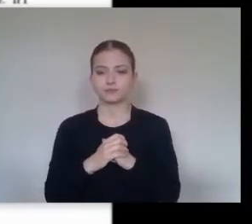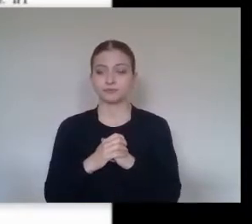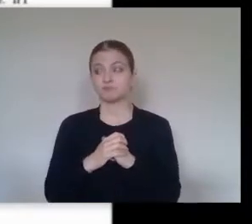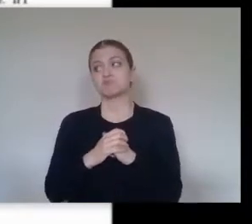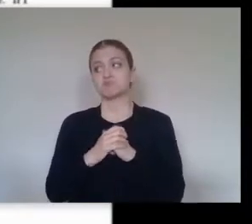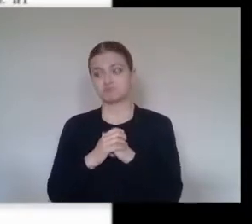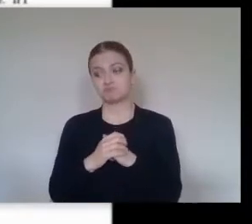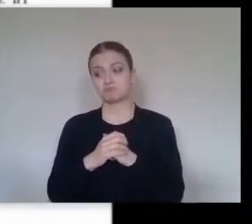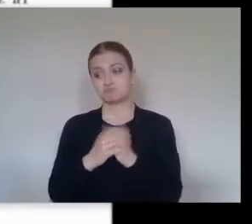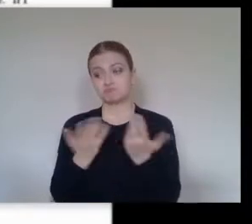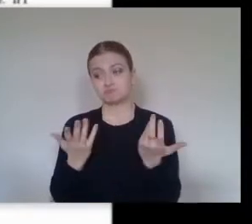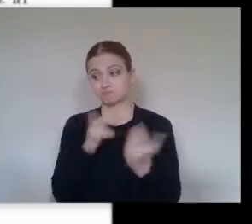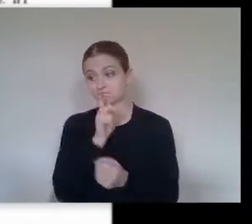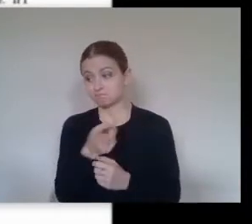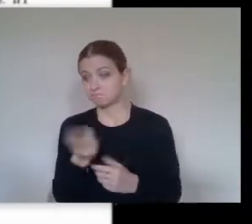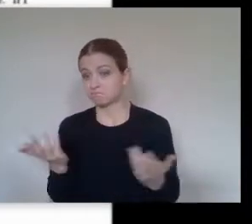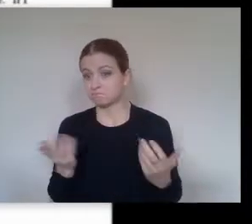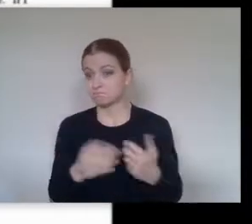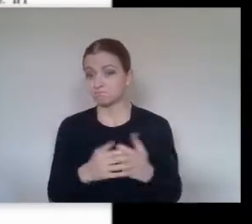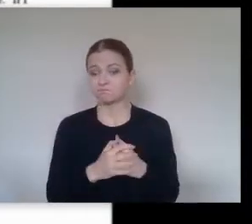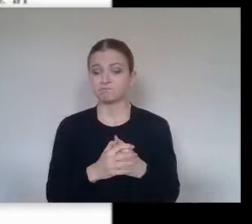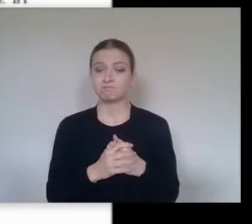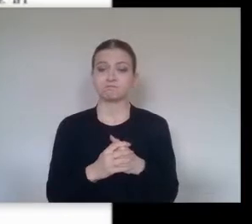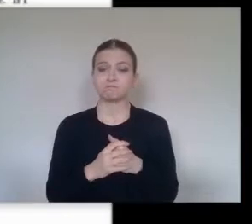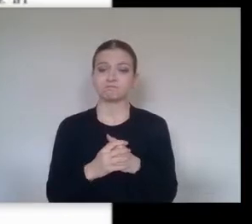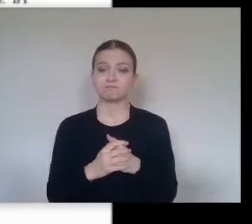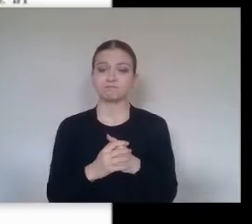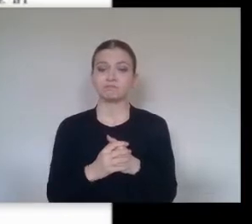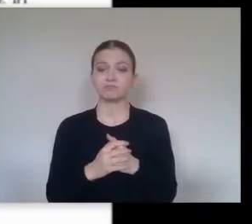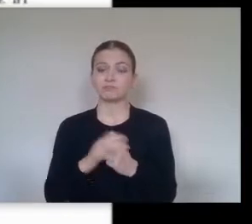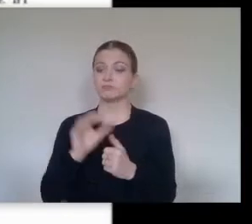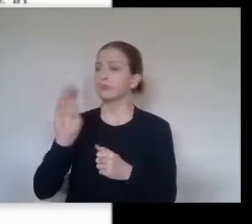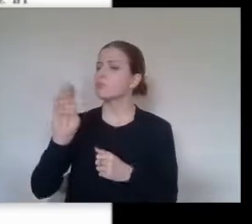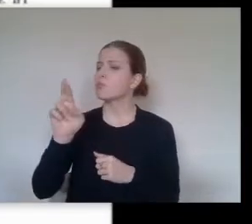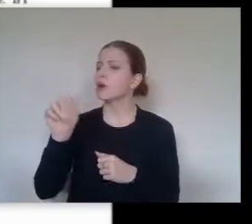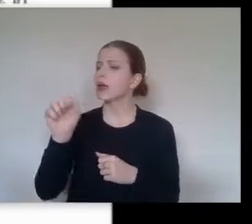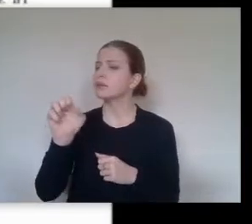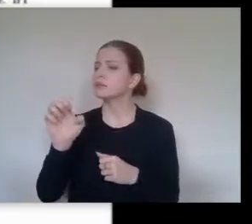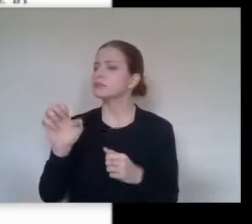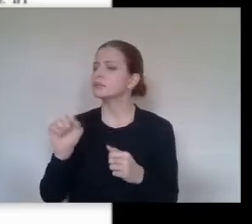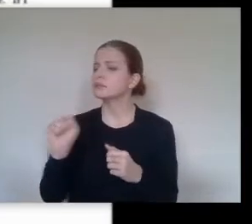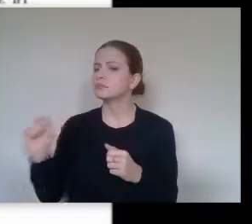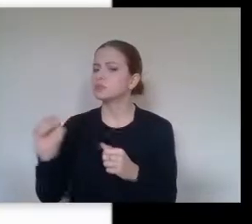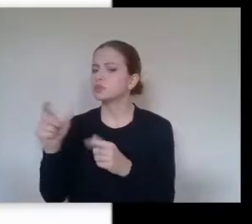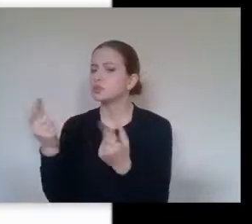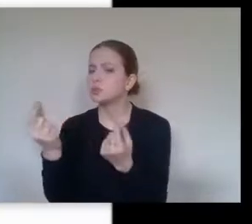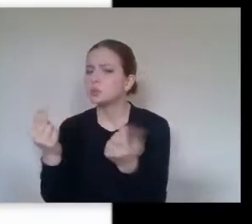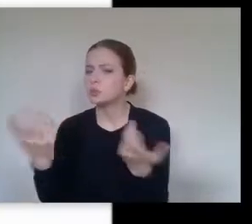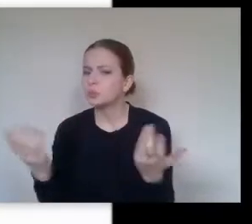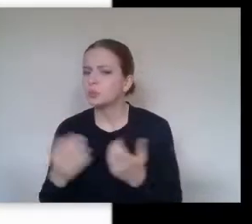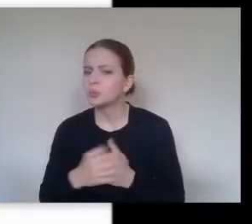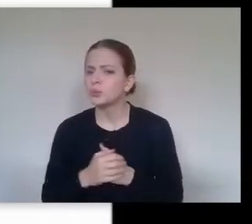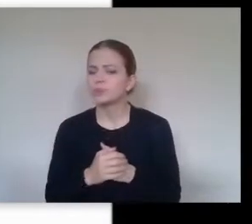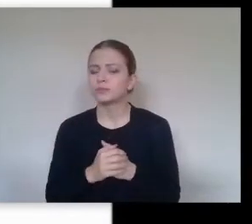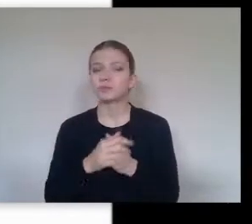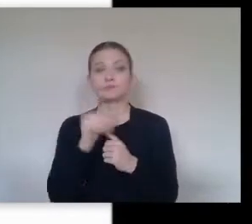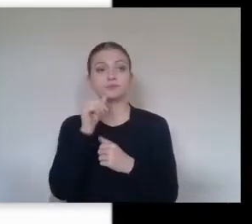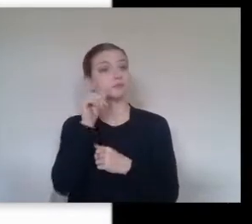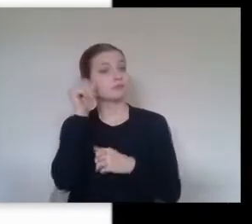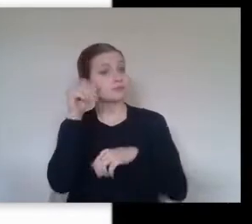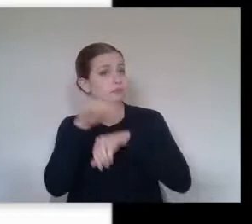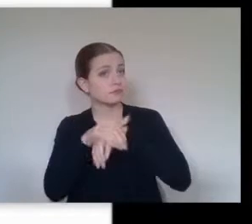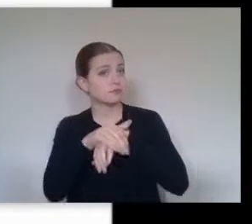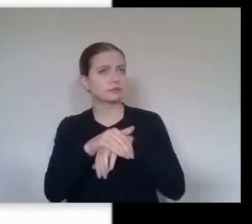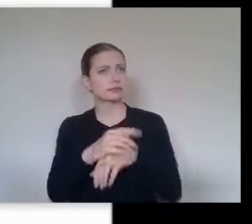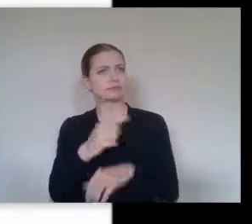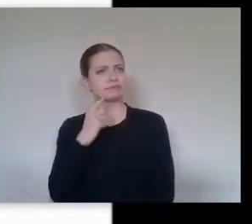You can't argue with that, he said. Brass, what do you have to say for yourselves? Last night was